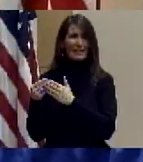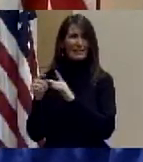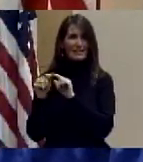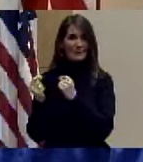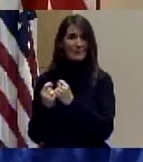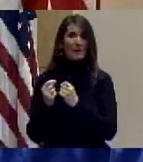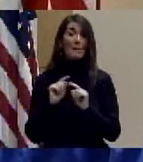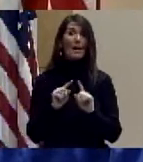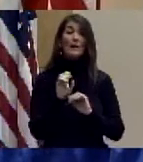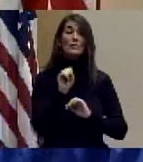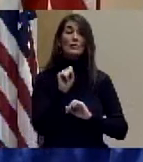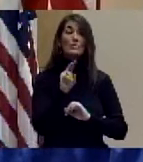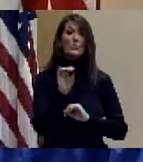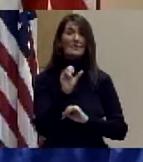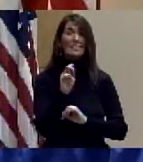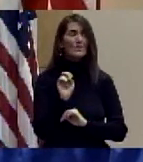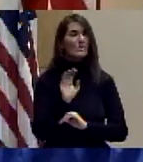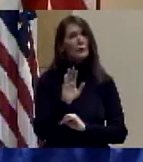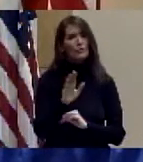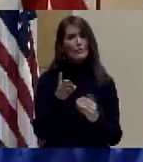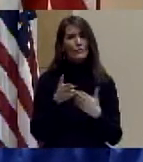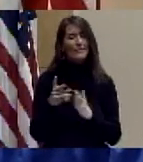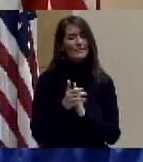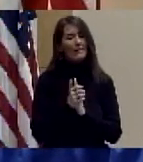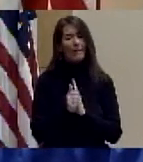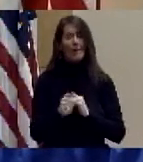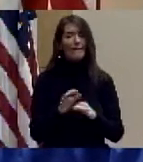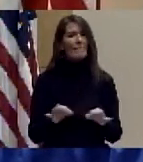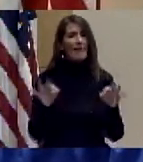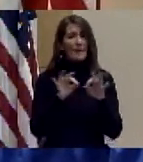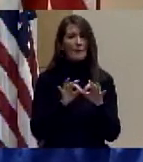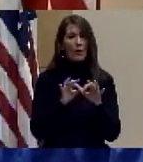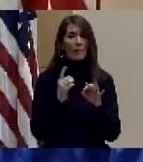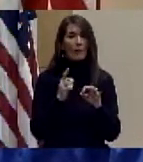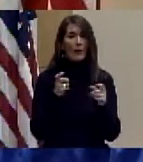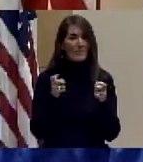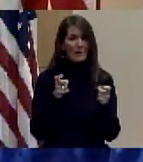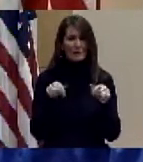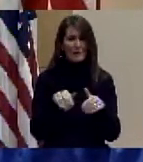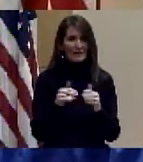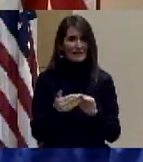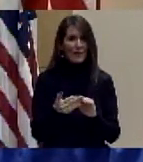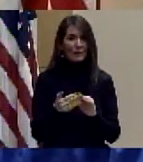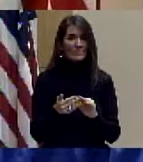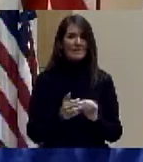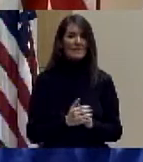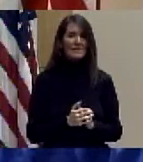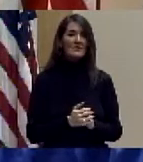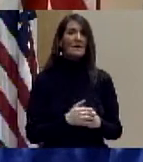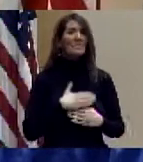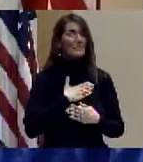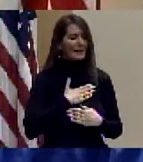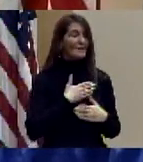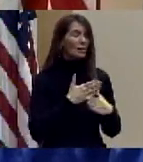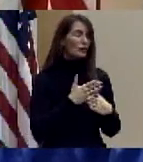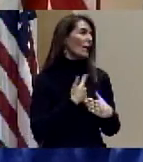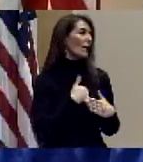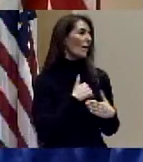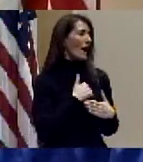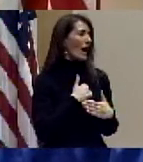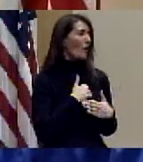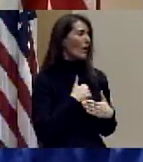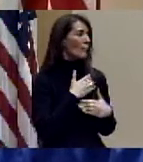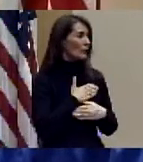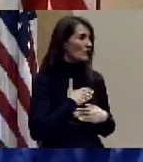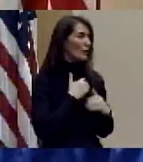But Suzanne, your service is invaluable to everything else we do in managing the town, and please share our appreciation with your entire